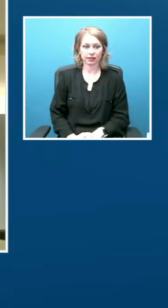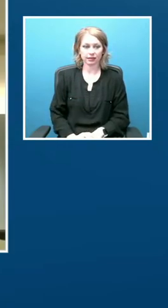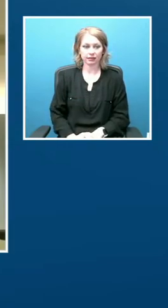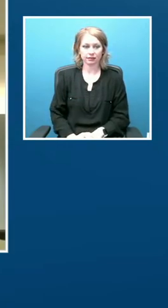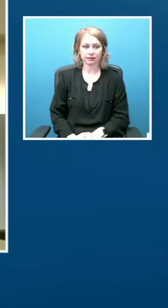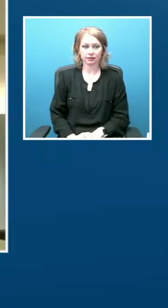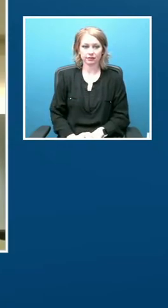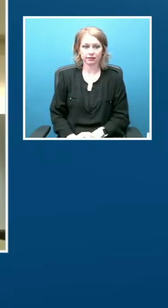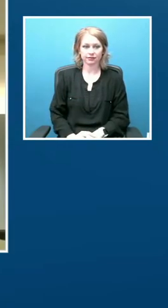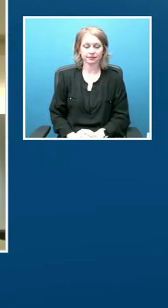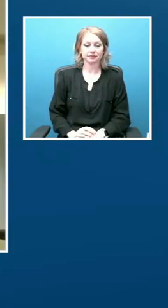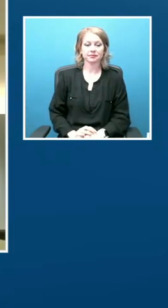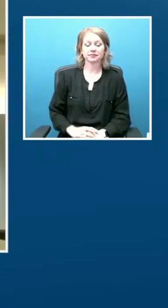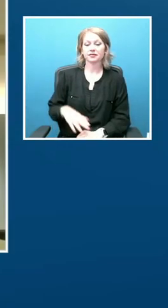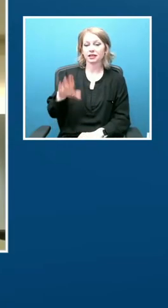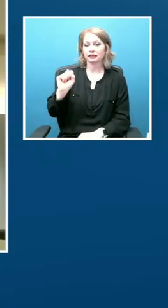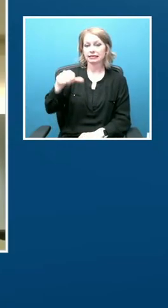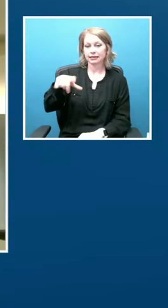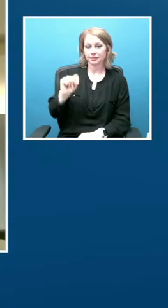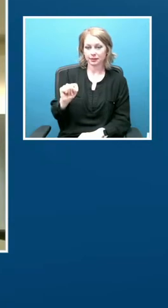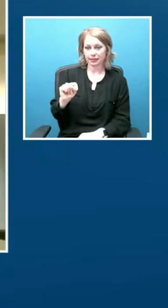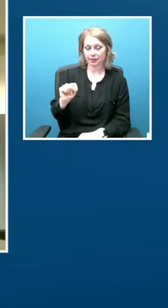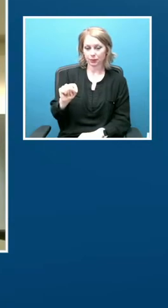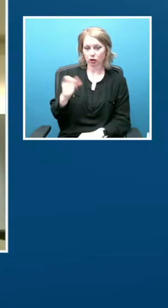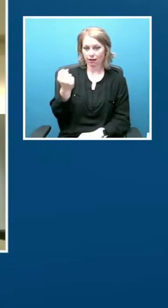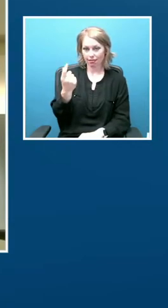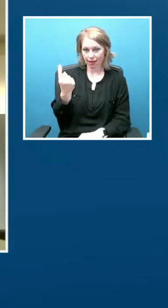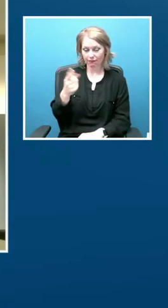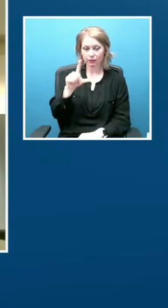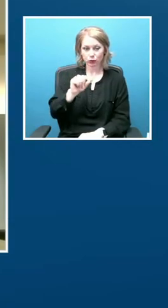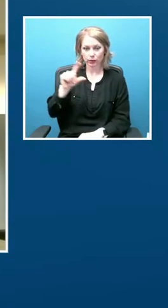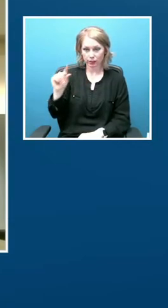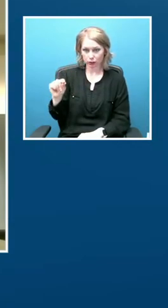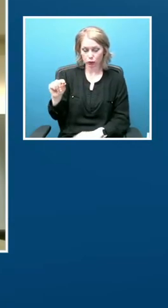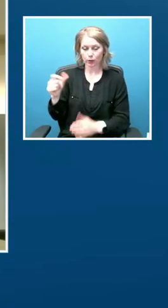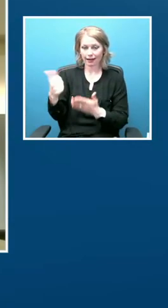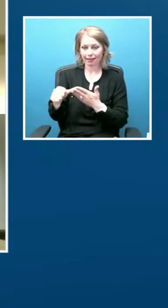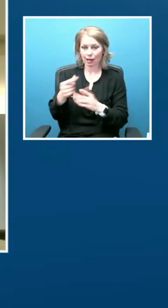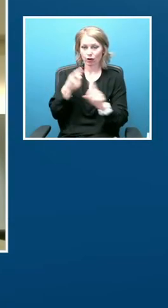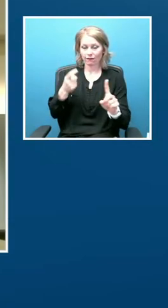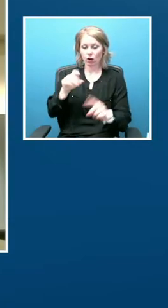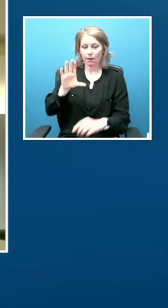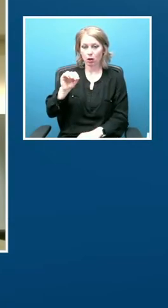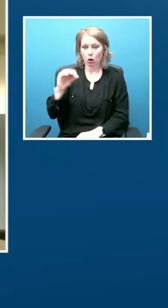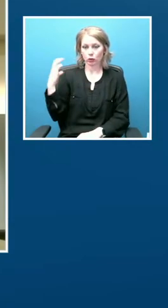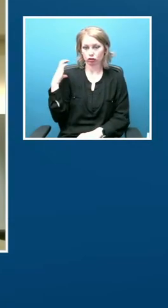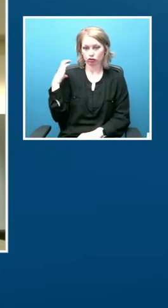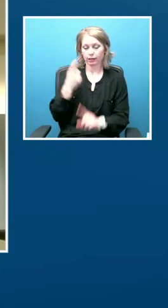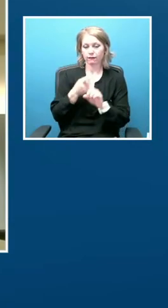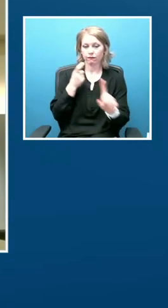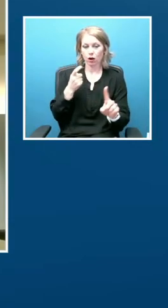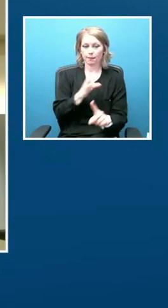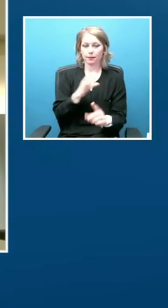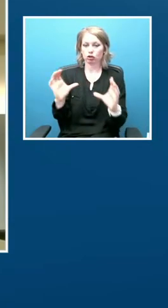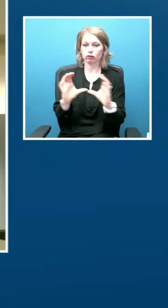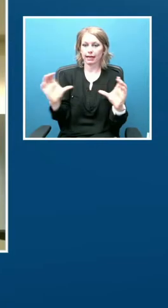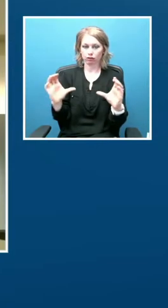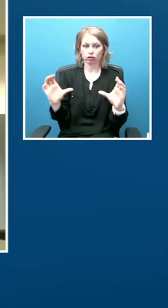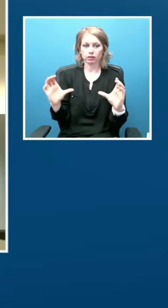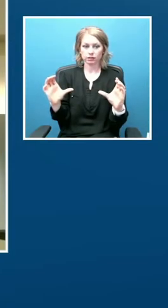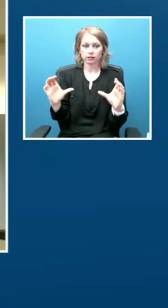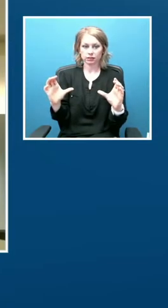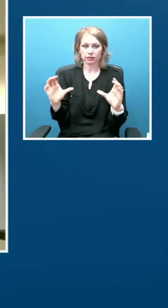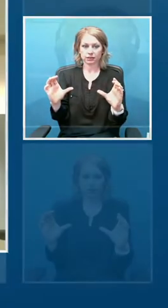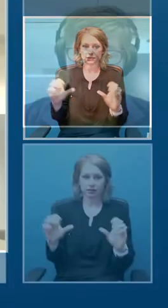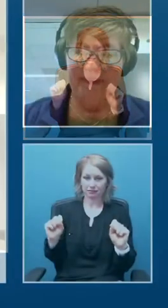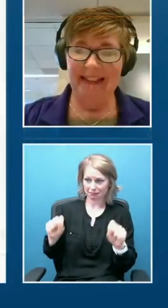The September 11, 2020 scheduling letter from the co-chairs of the Prudentials Committee, if you could post the slide, there you